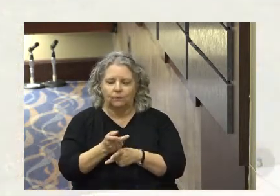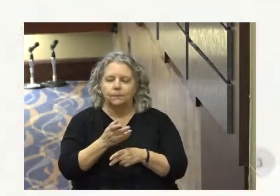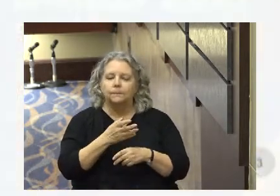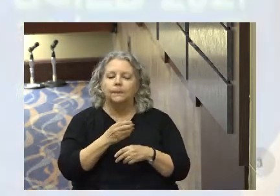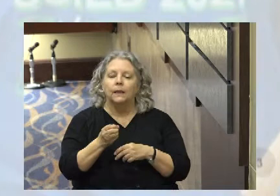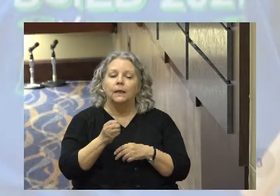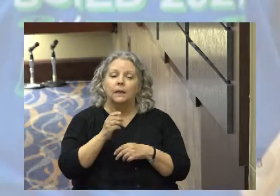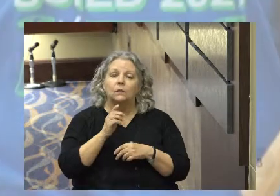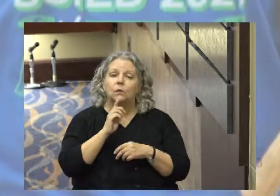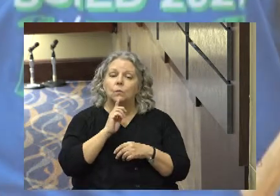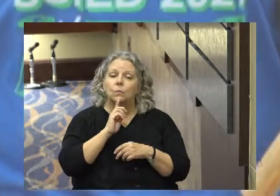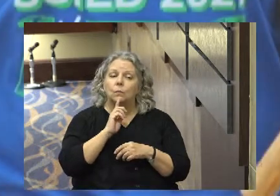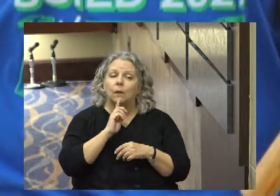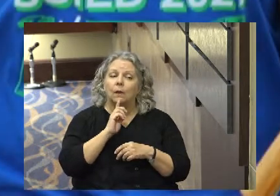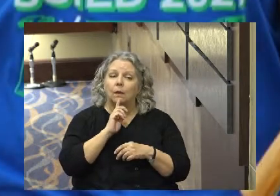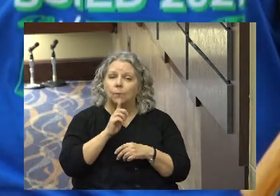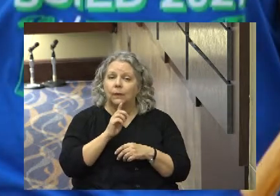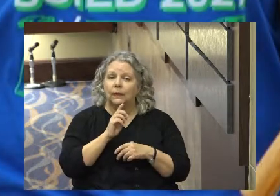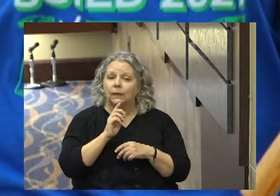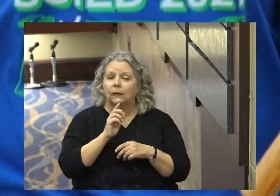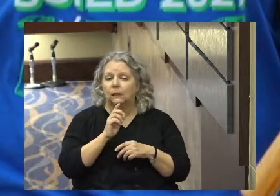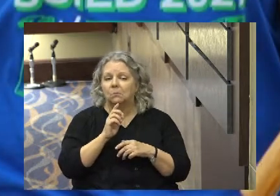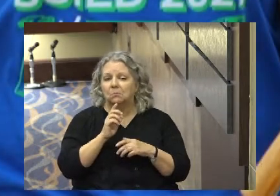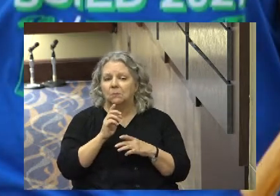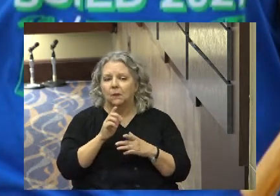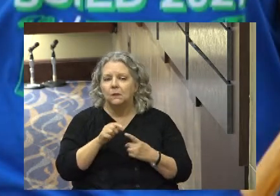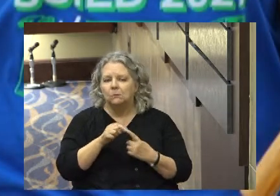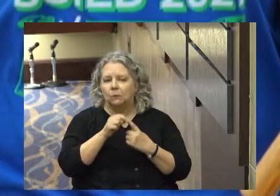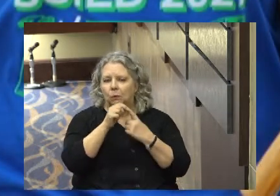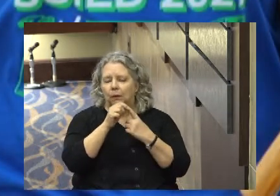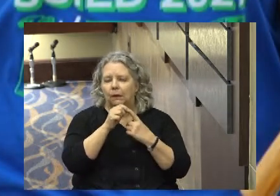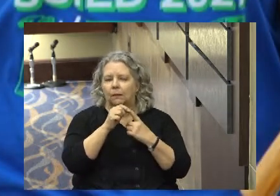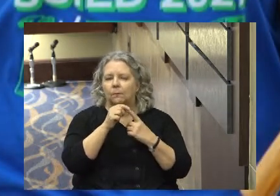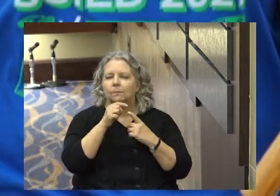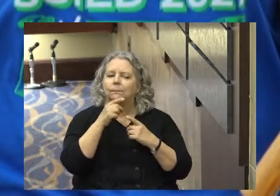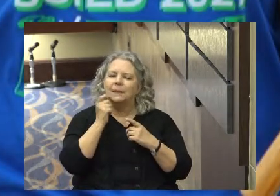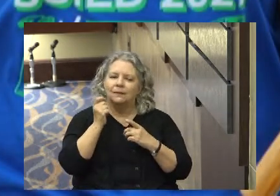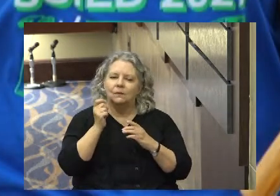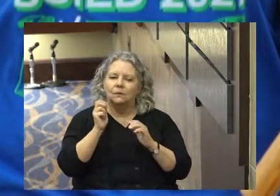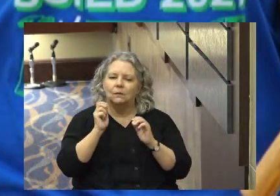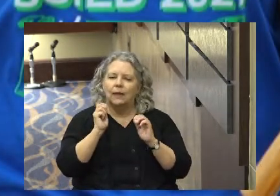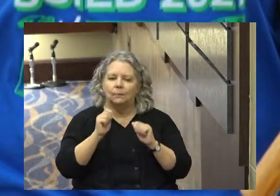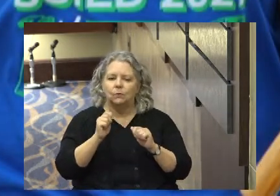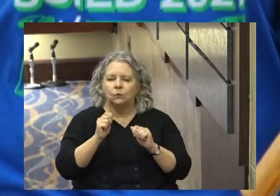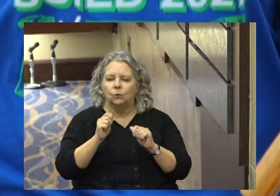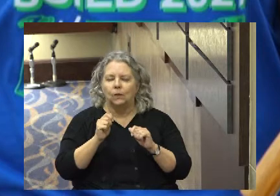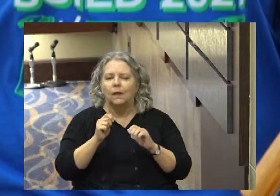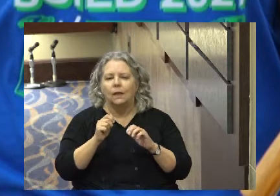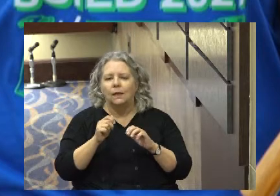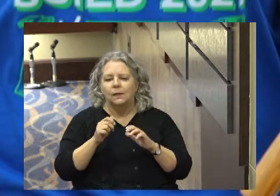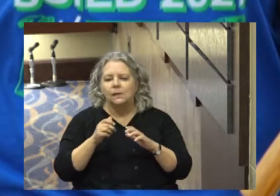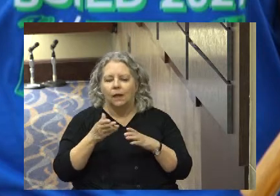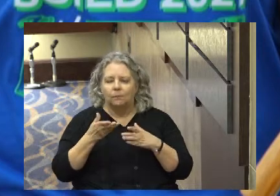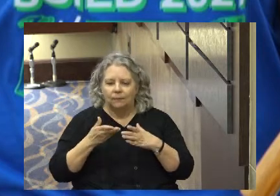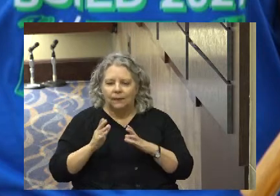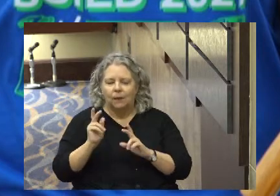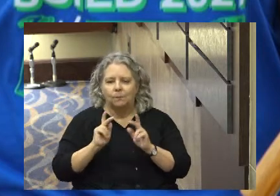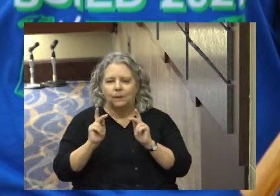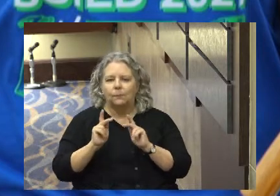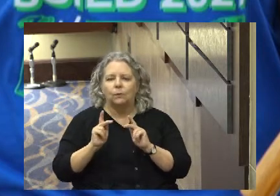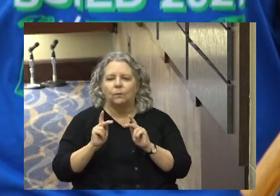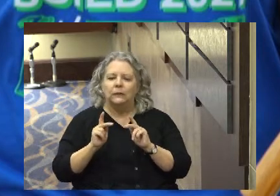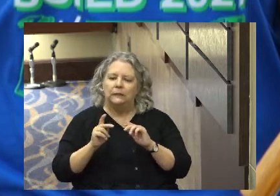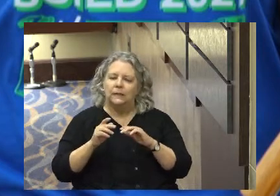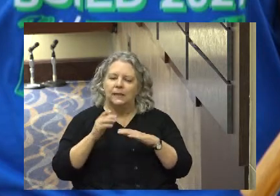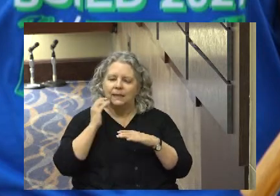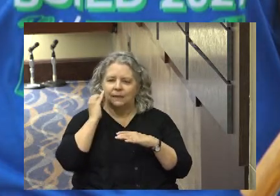its ability to make homeownership possible for those below 60% of area median income. As Habitat